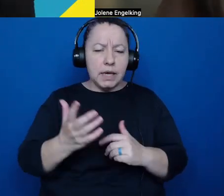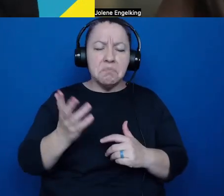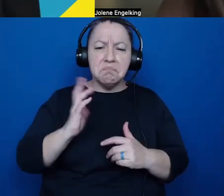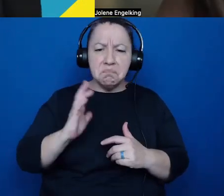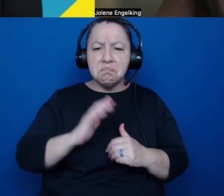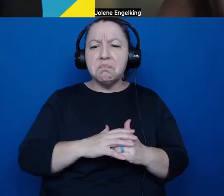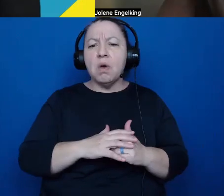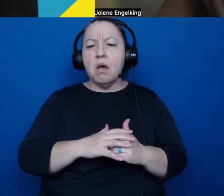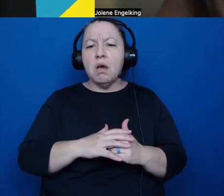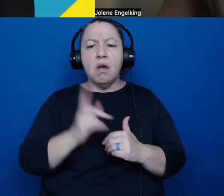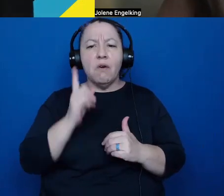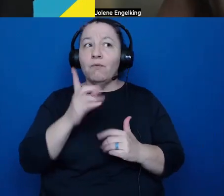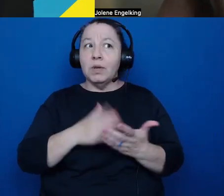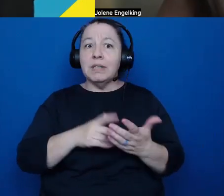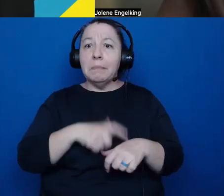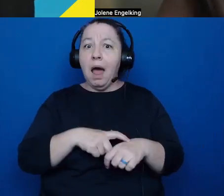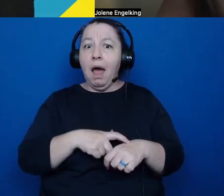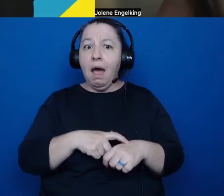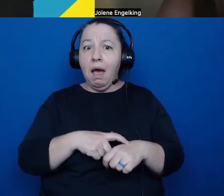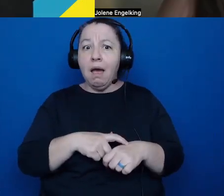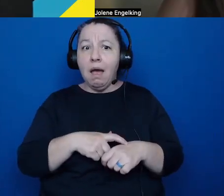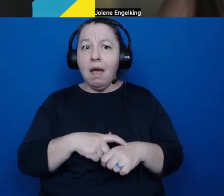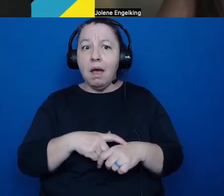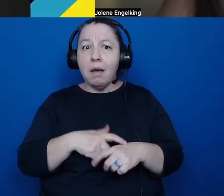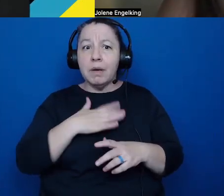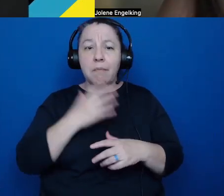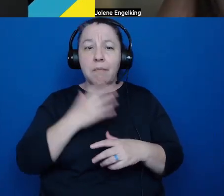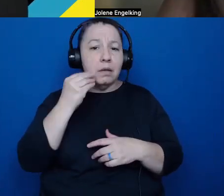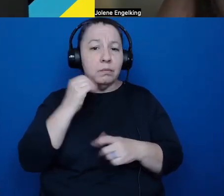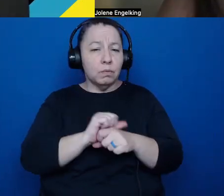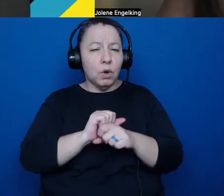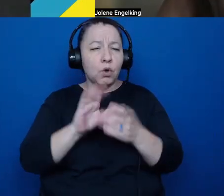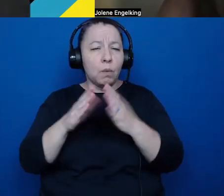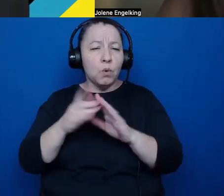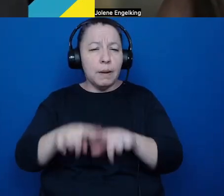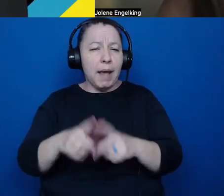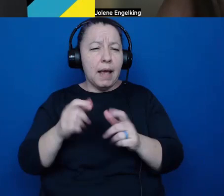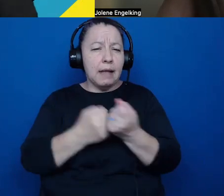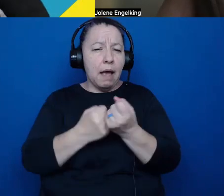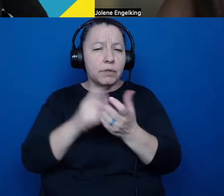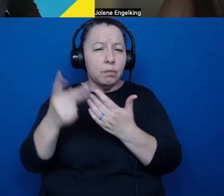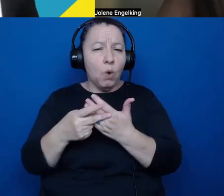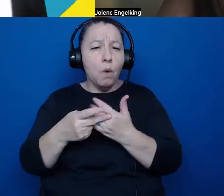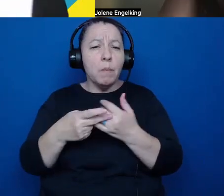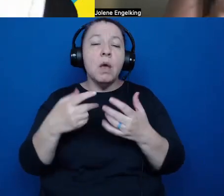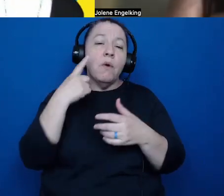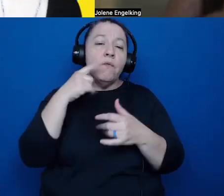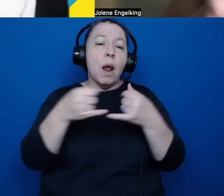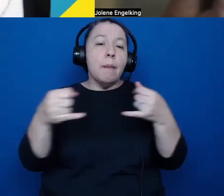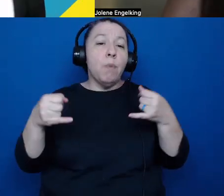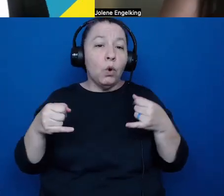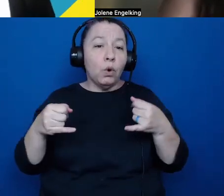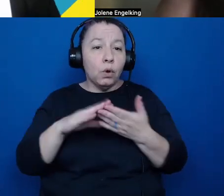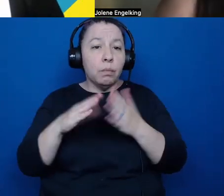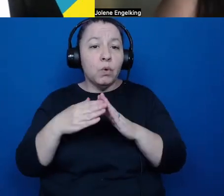for a chunk of time there, I was working at a community-based advocacy program in a border community where there were 3